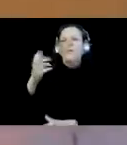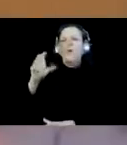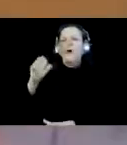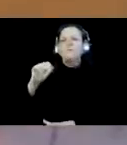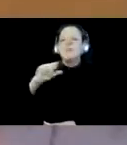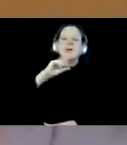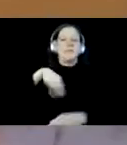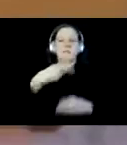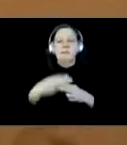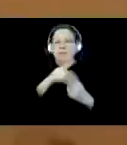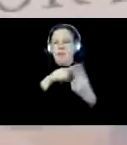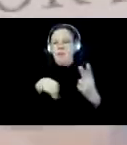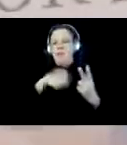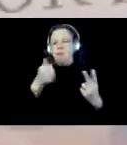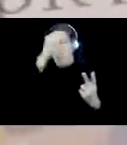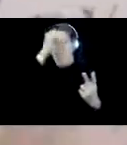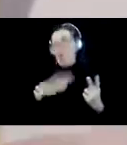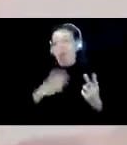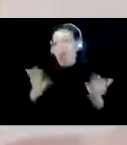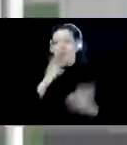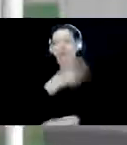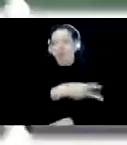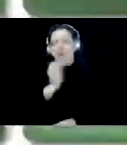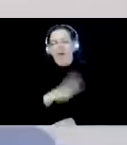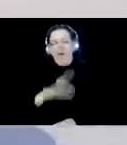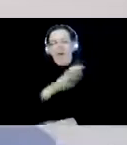here. I will steal their The thoughts information like I a do my photo pictures.